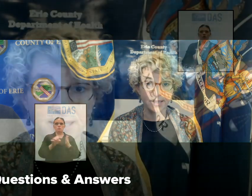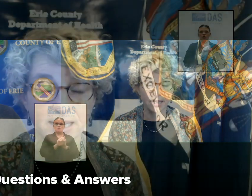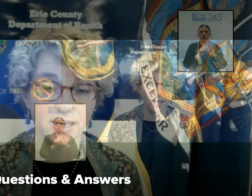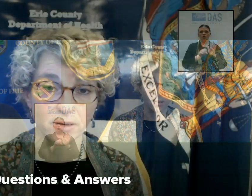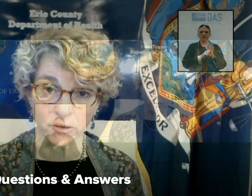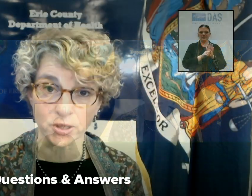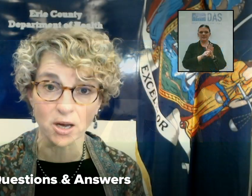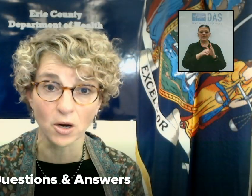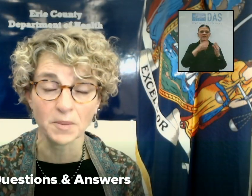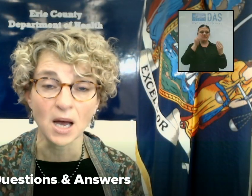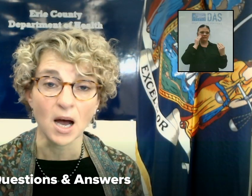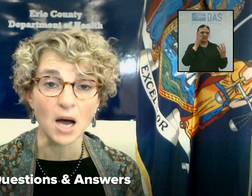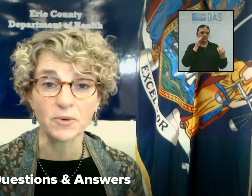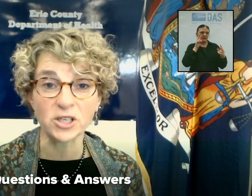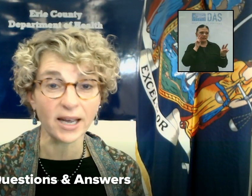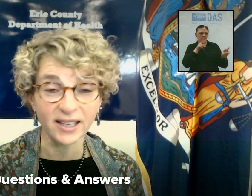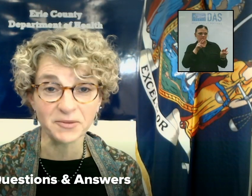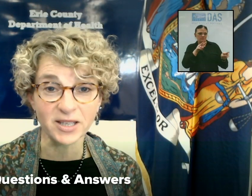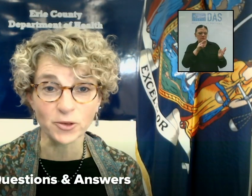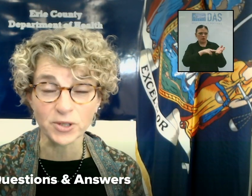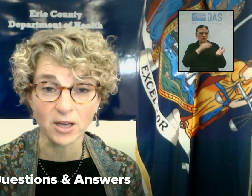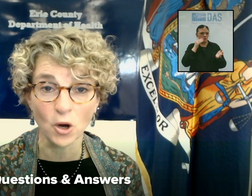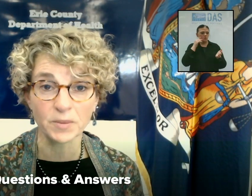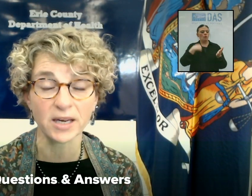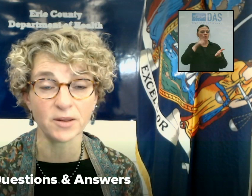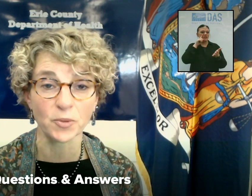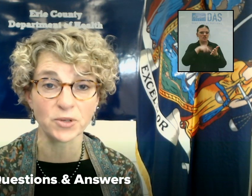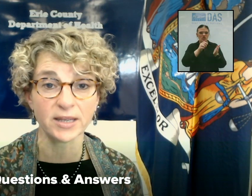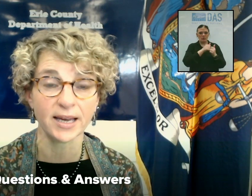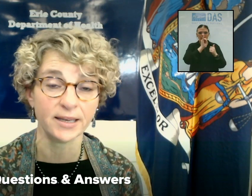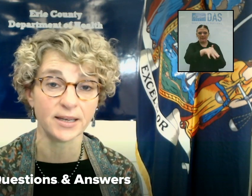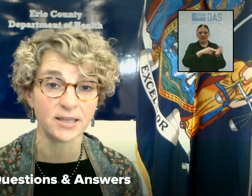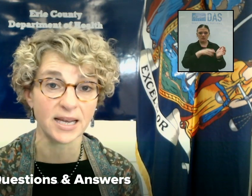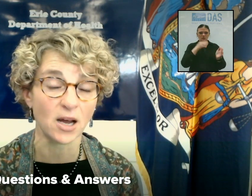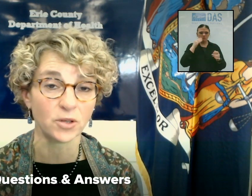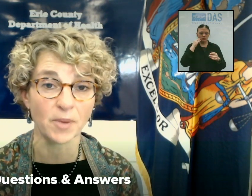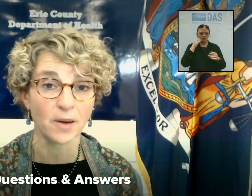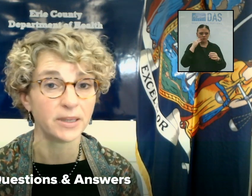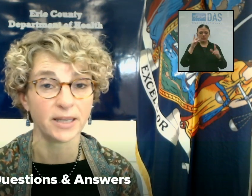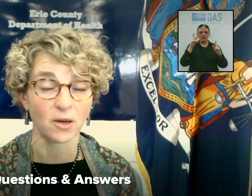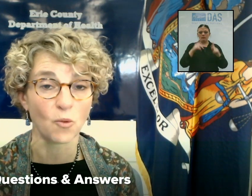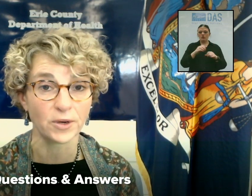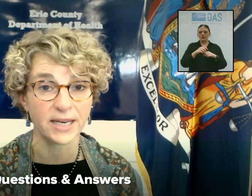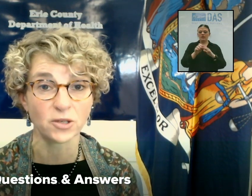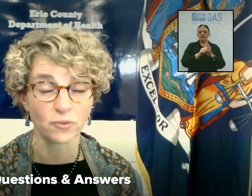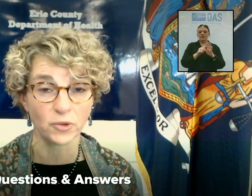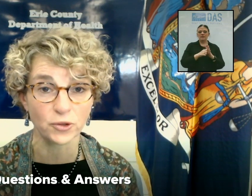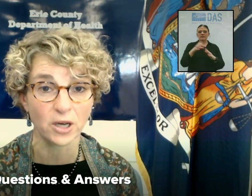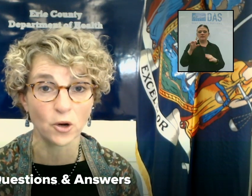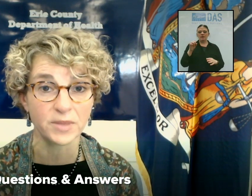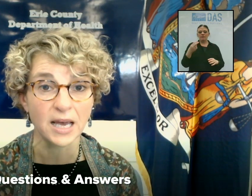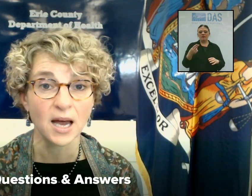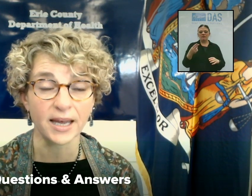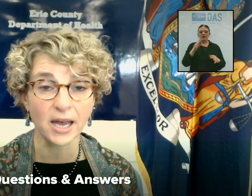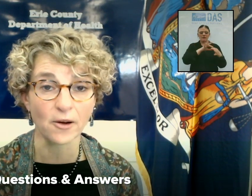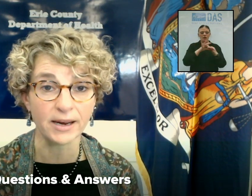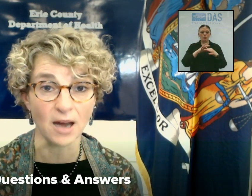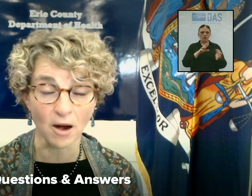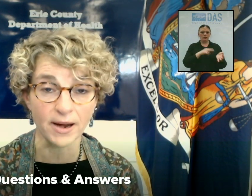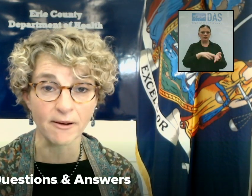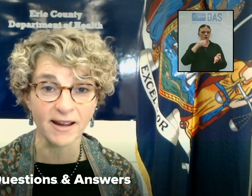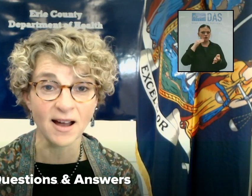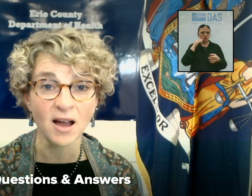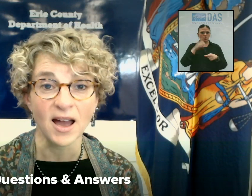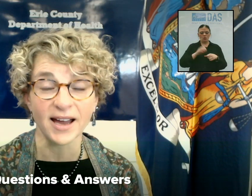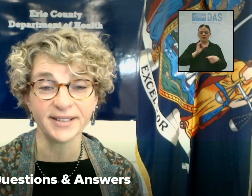surveillance data in our nursing home. We check in with the nursing home, the person in the state health department that coordinates nursing homes care in